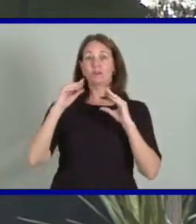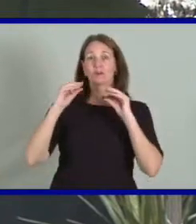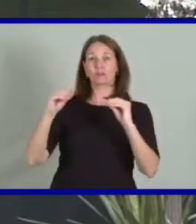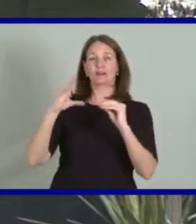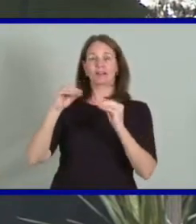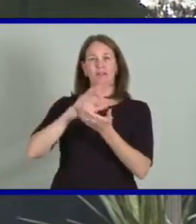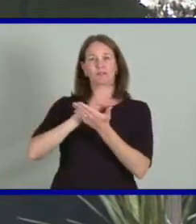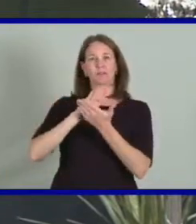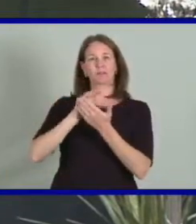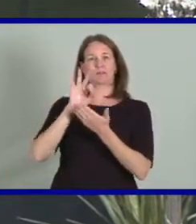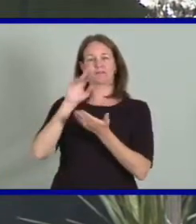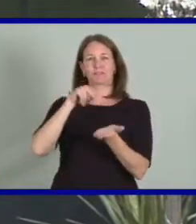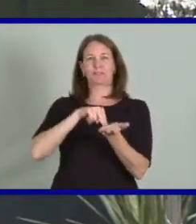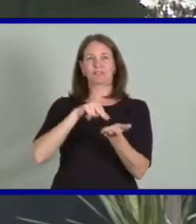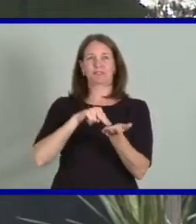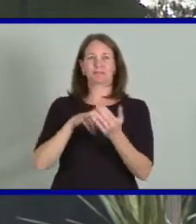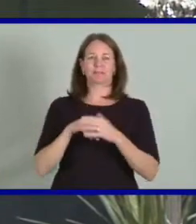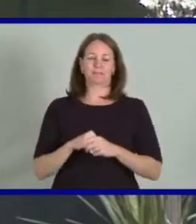Nursing.